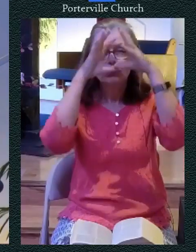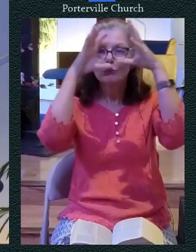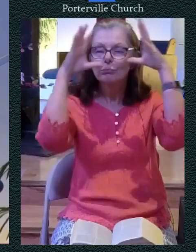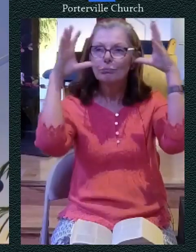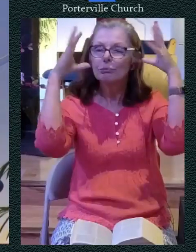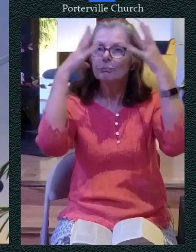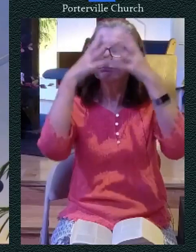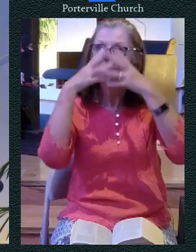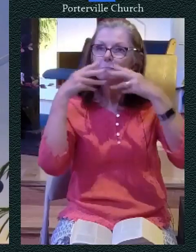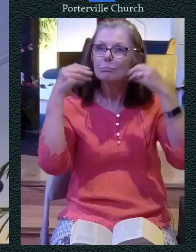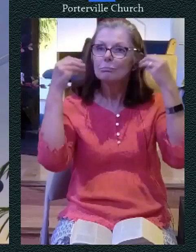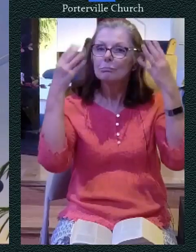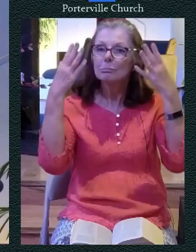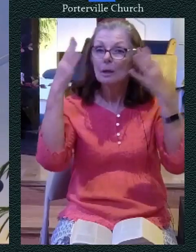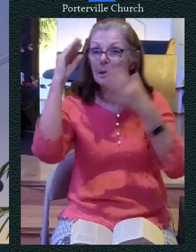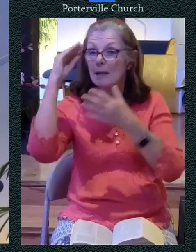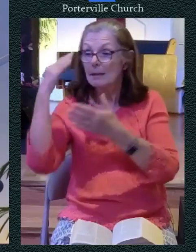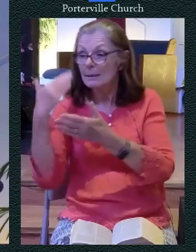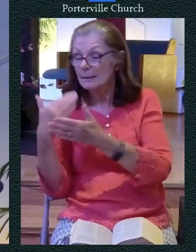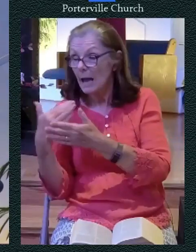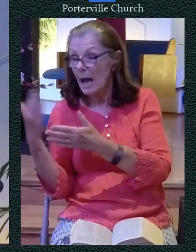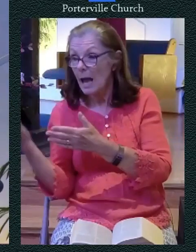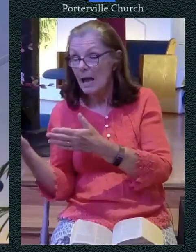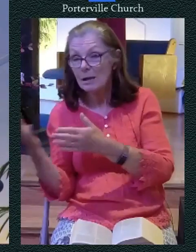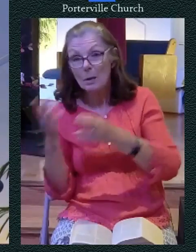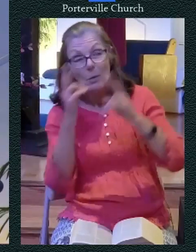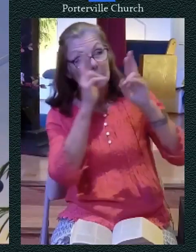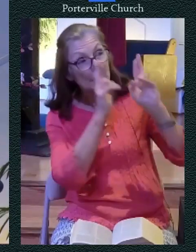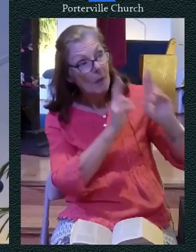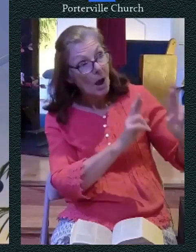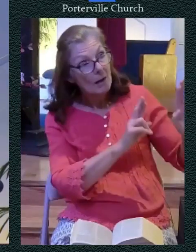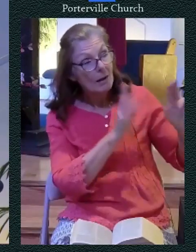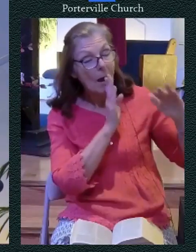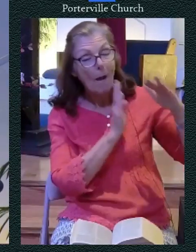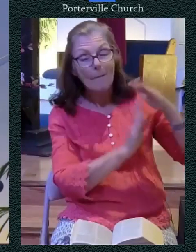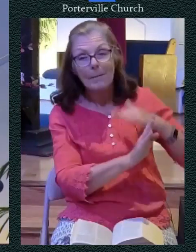of a son who responded humbly.